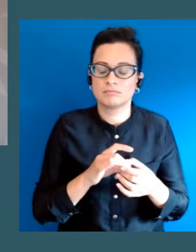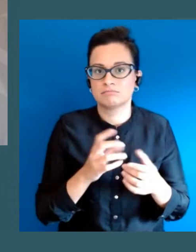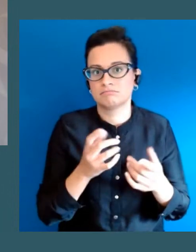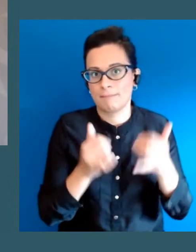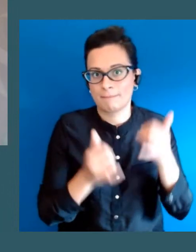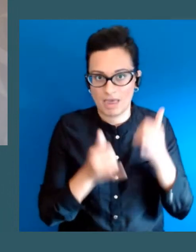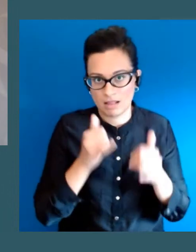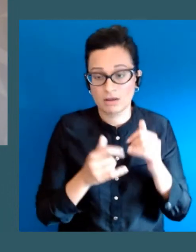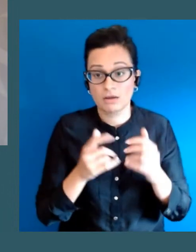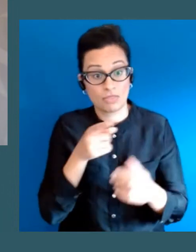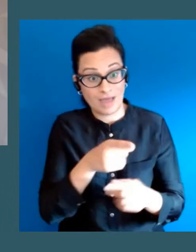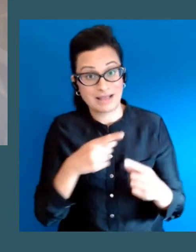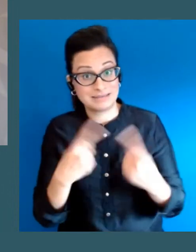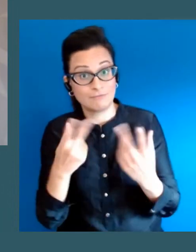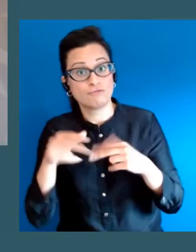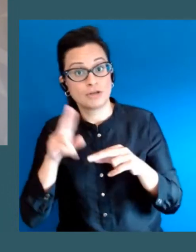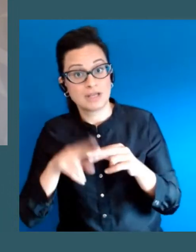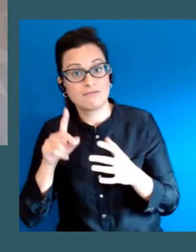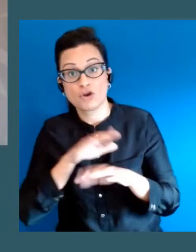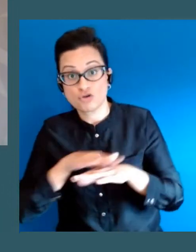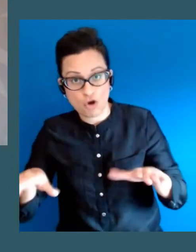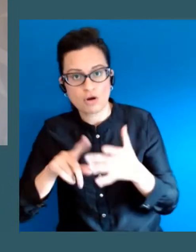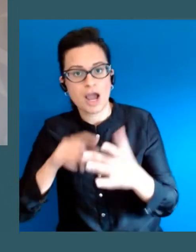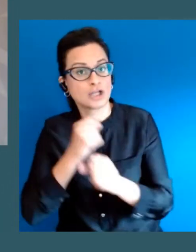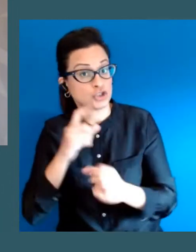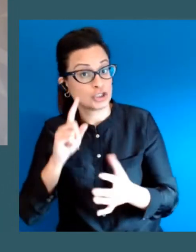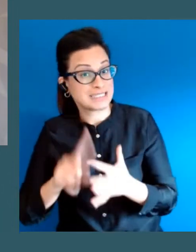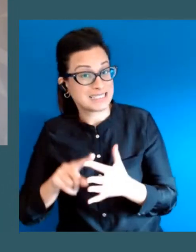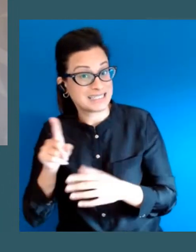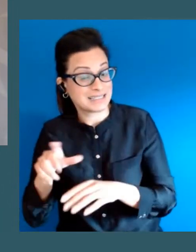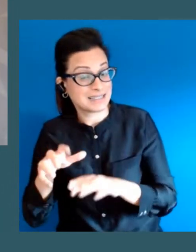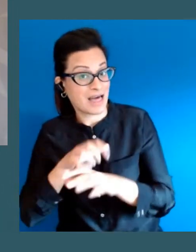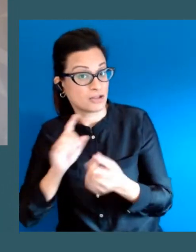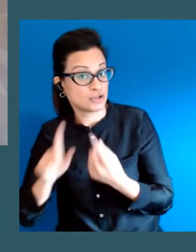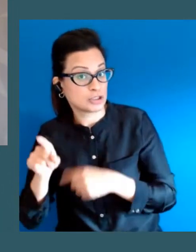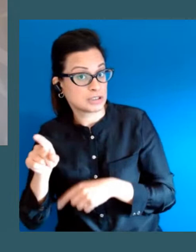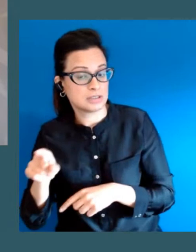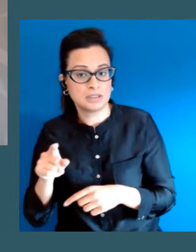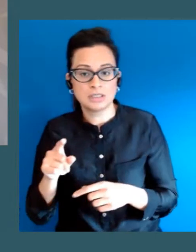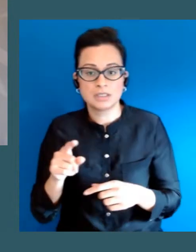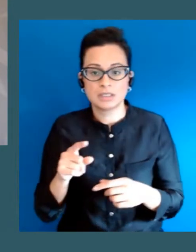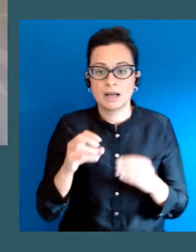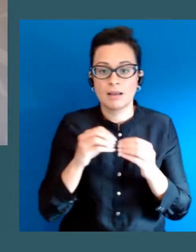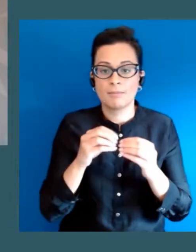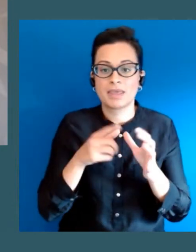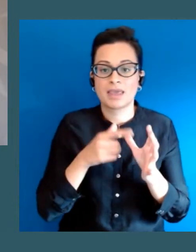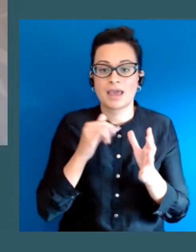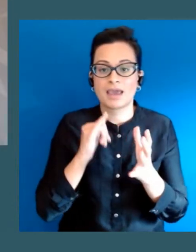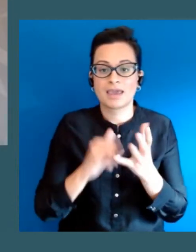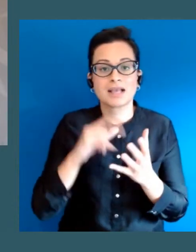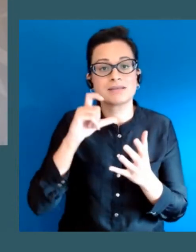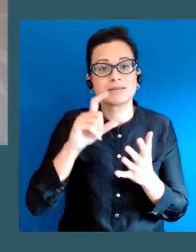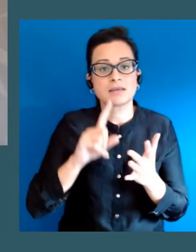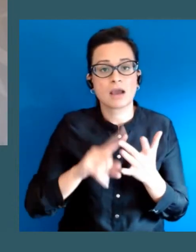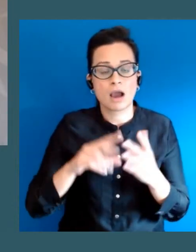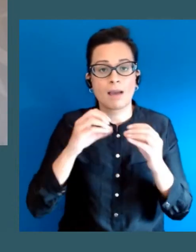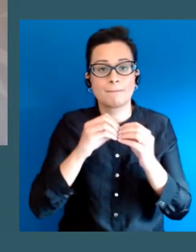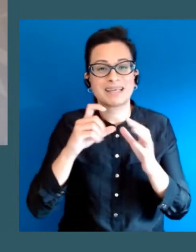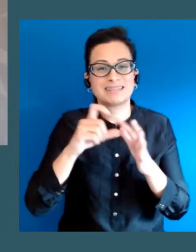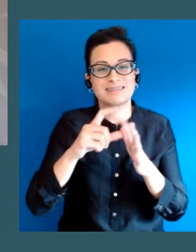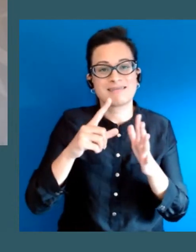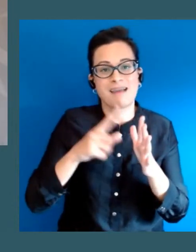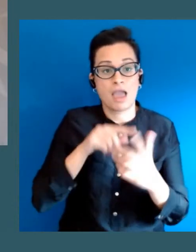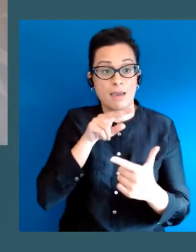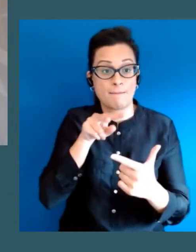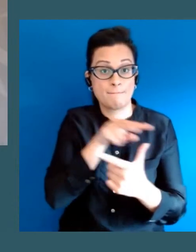non-IgE? So we still, so the BSACI and the BDA food allergy specialist